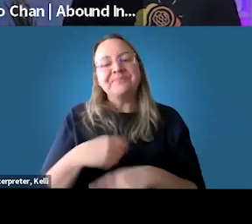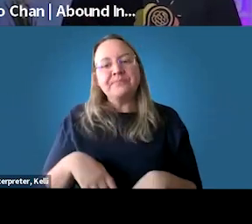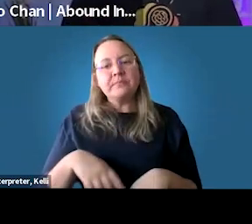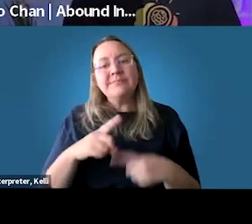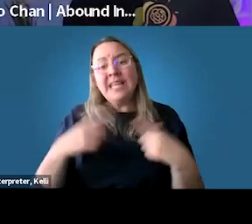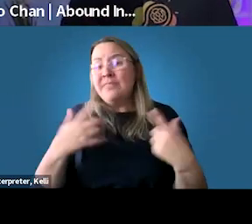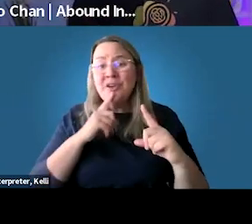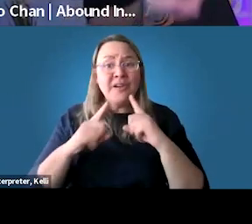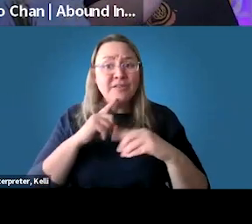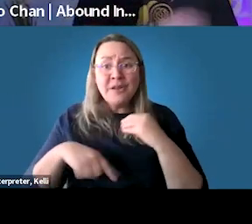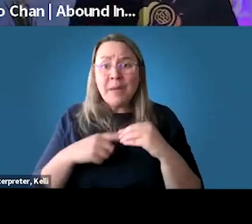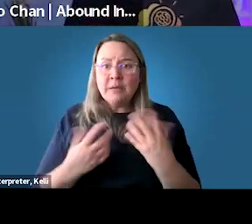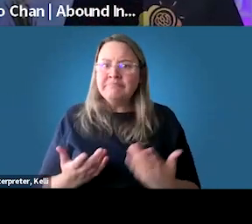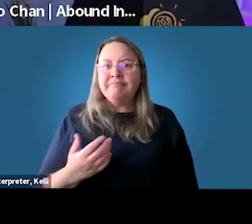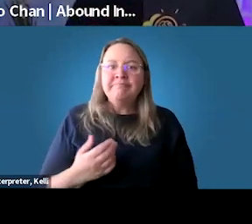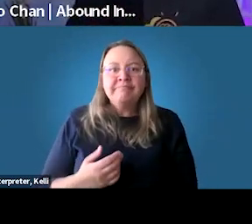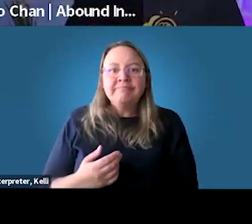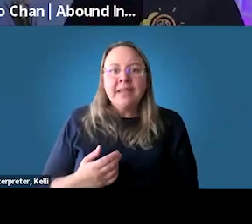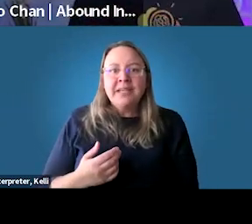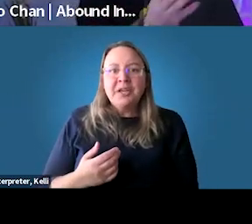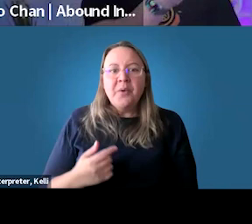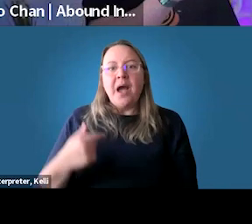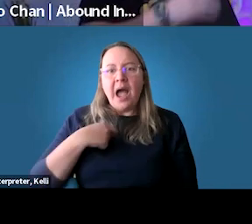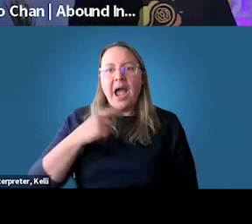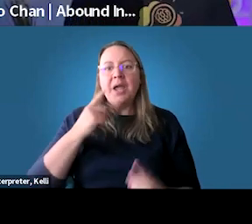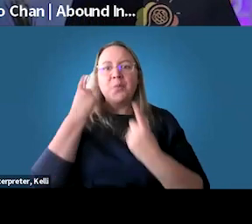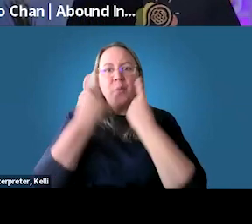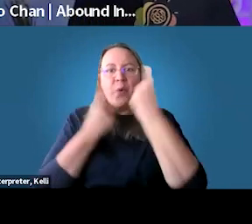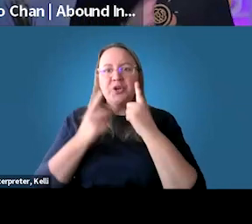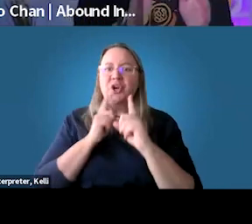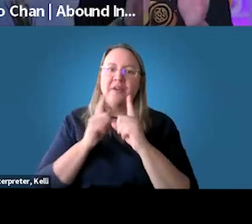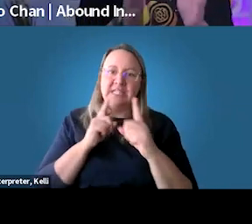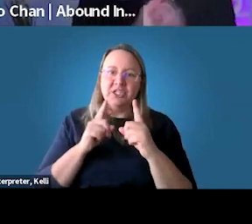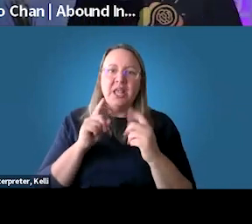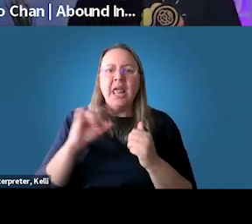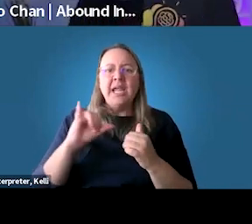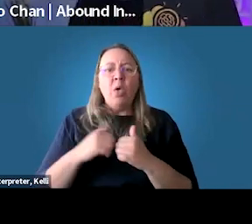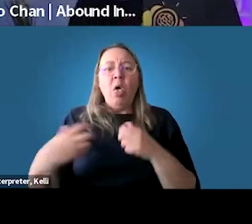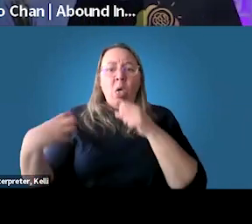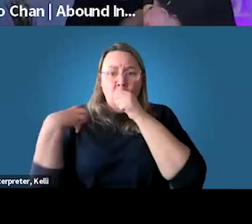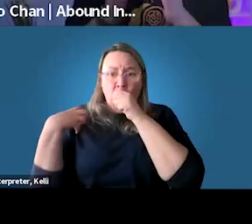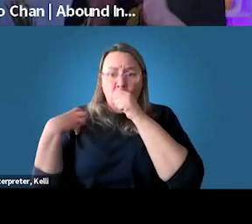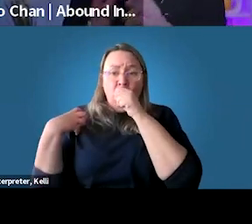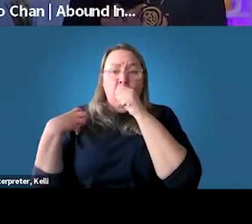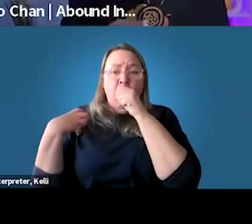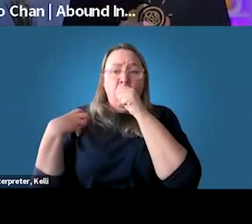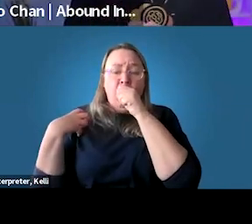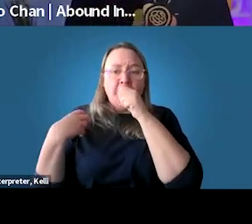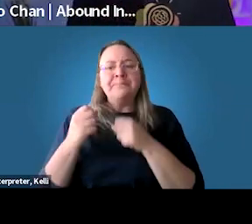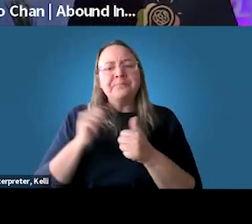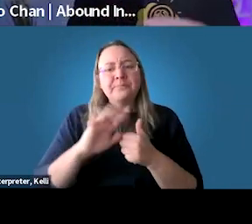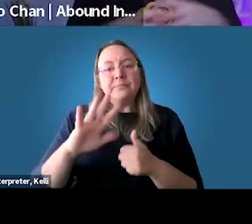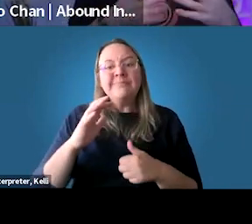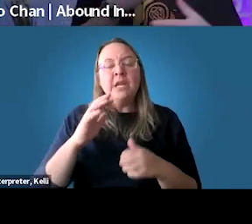wonder conversations. Maybe what if with your next one-on-one with your boss, you had an I wonder meeting or your teammate,